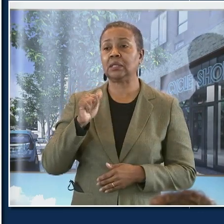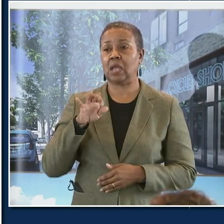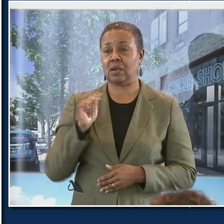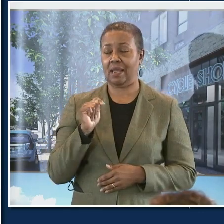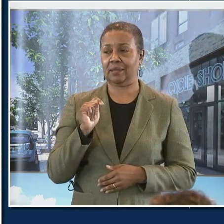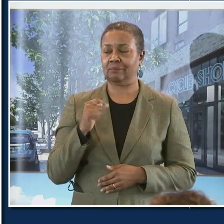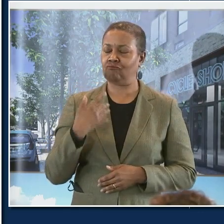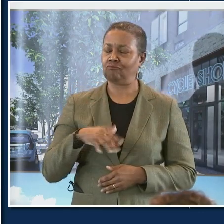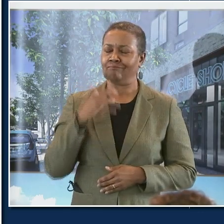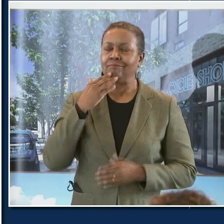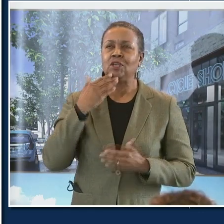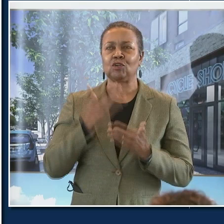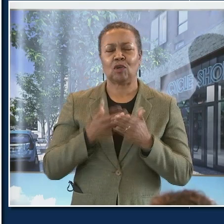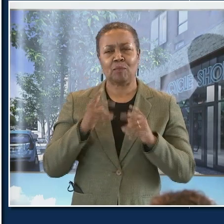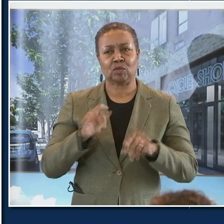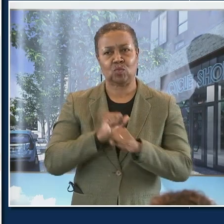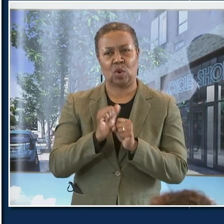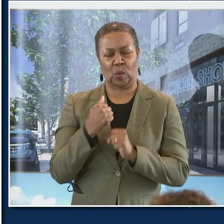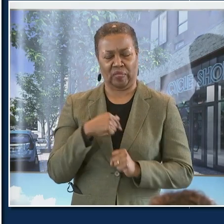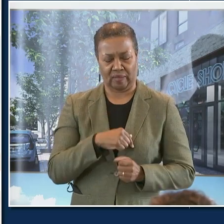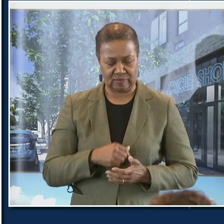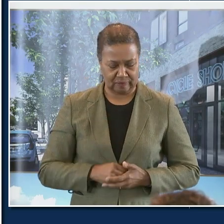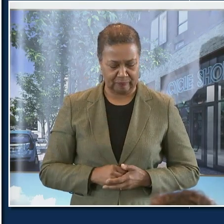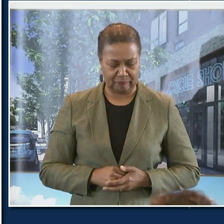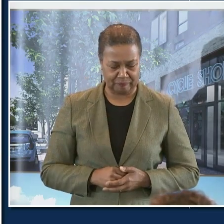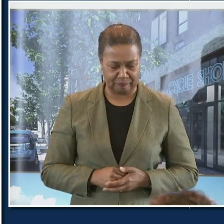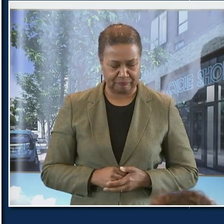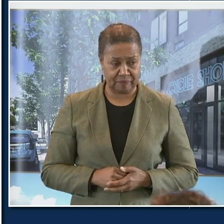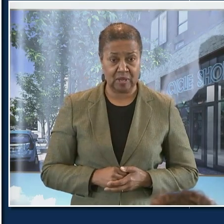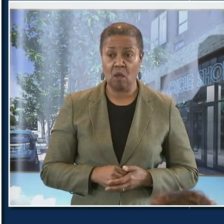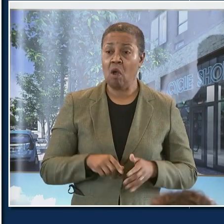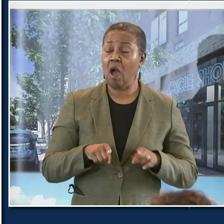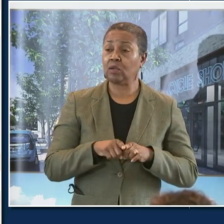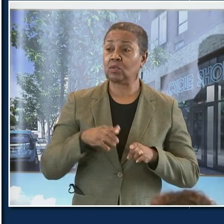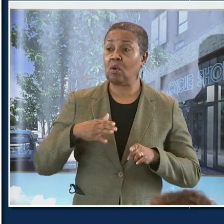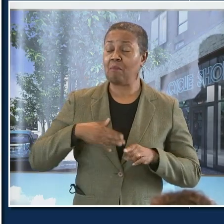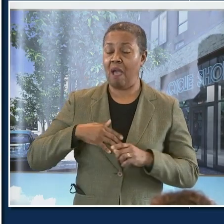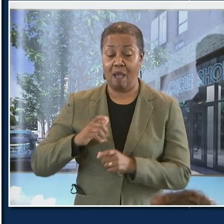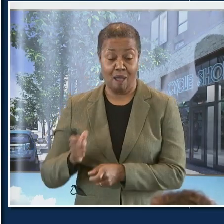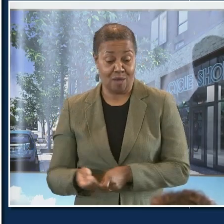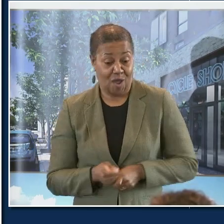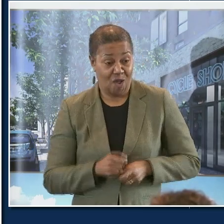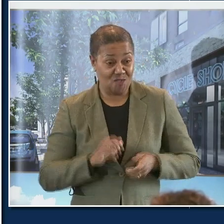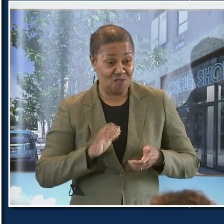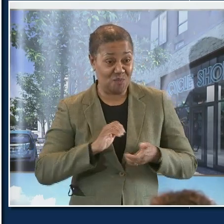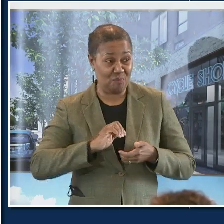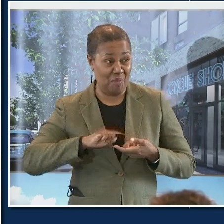great over the years working with us. She's also my golfing partner.